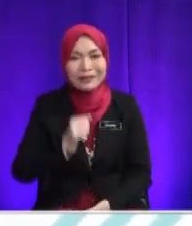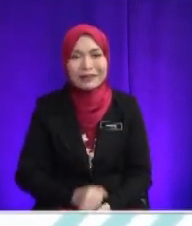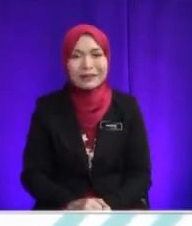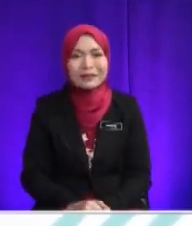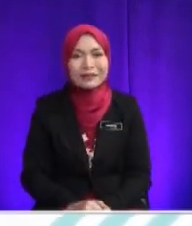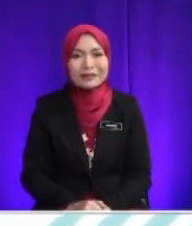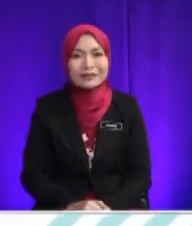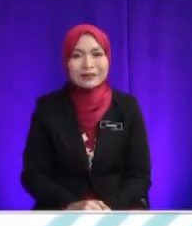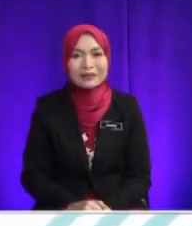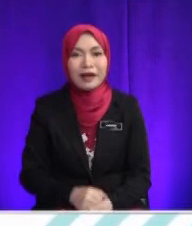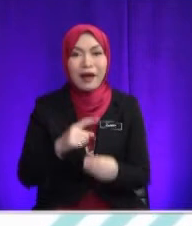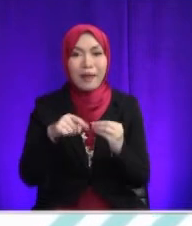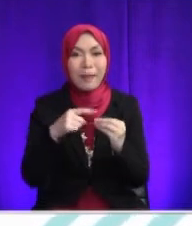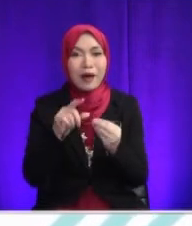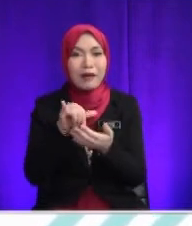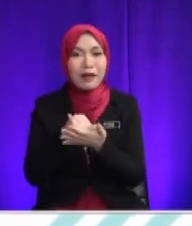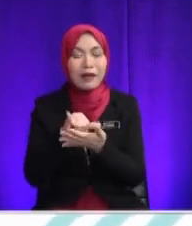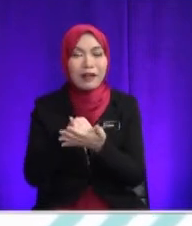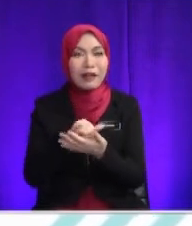keyword?